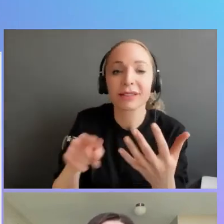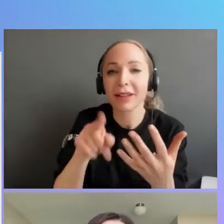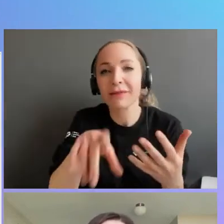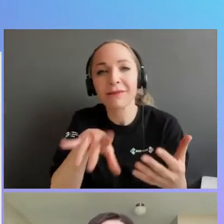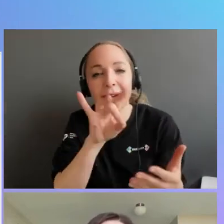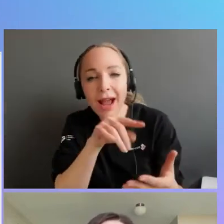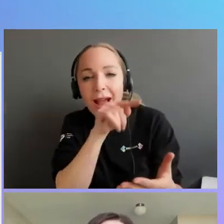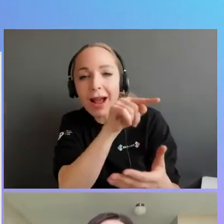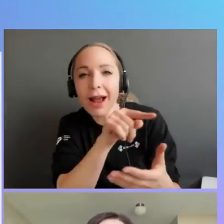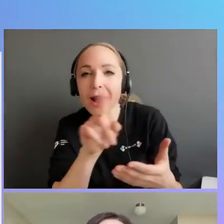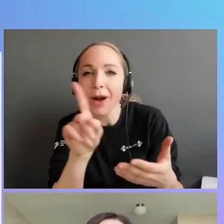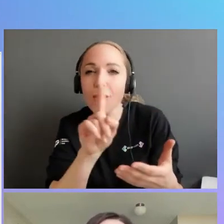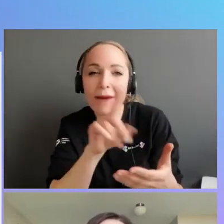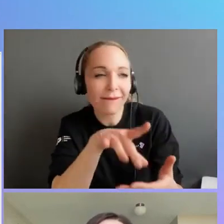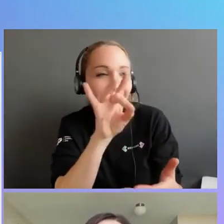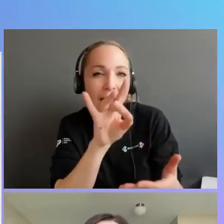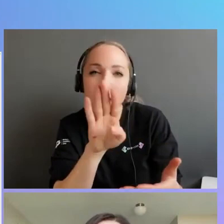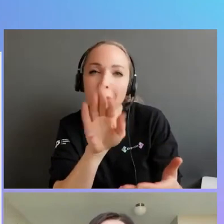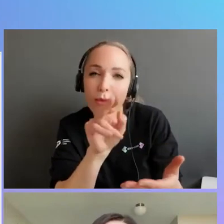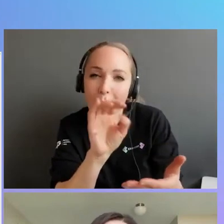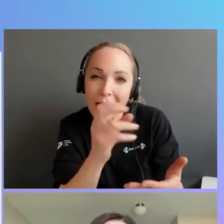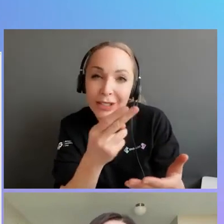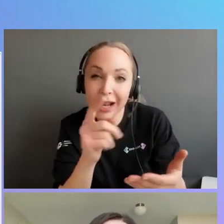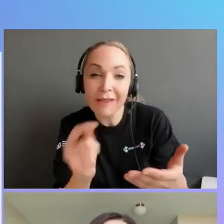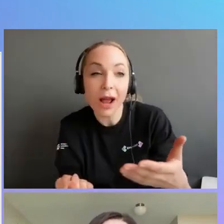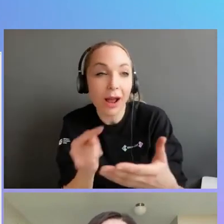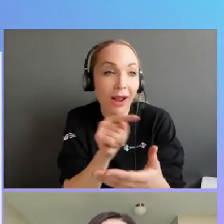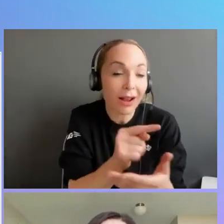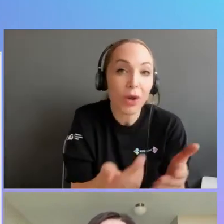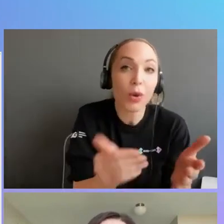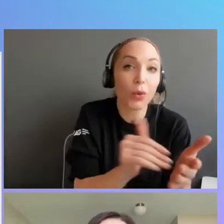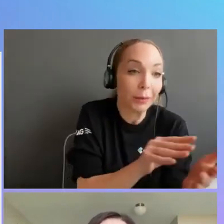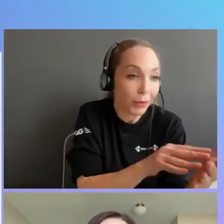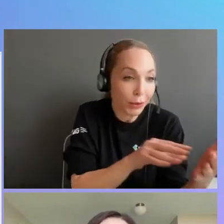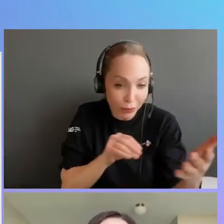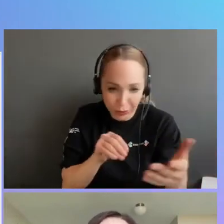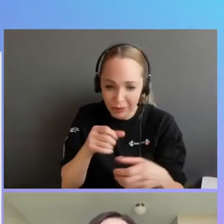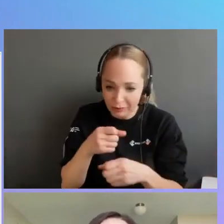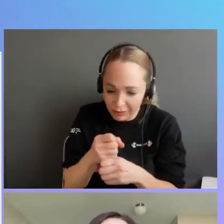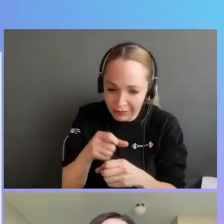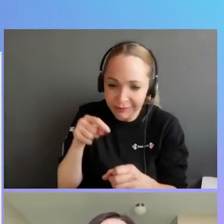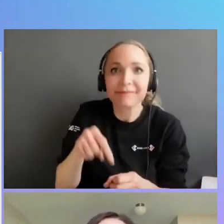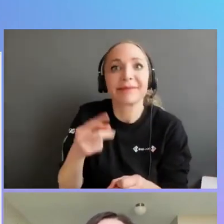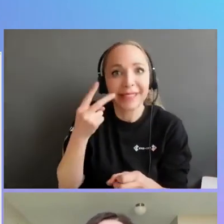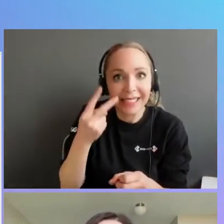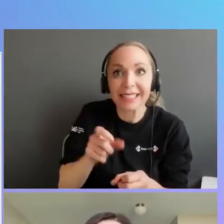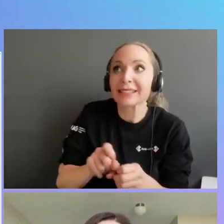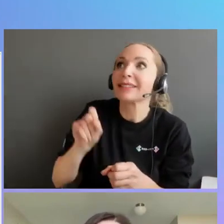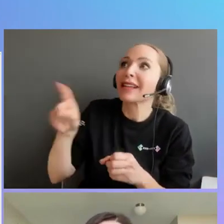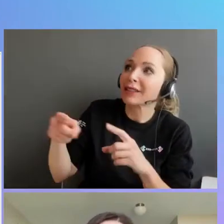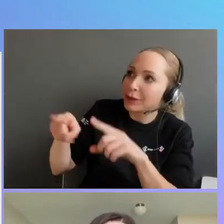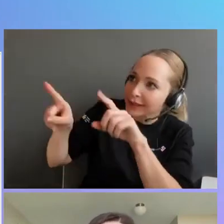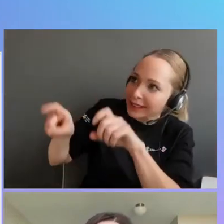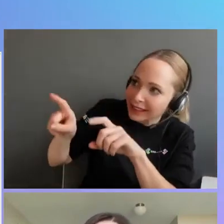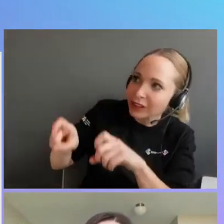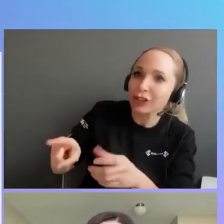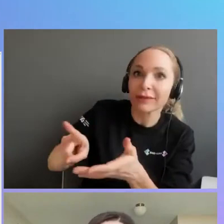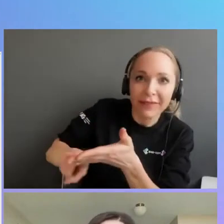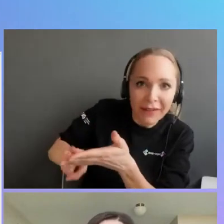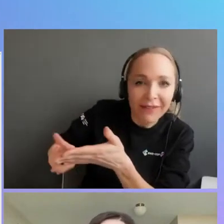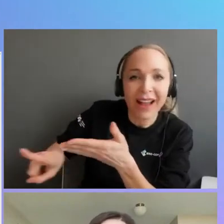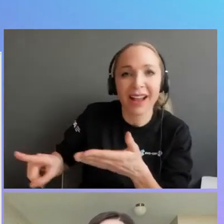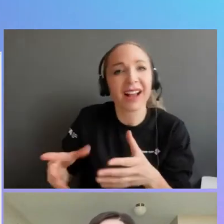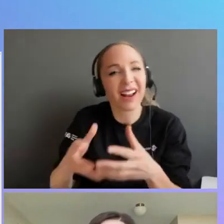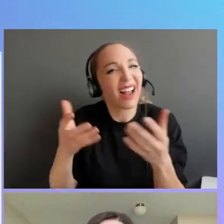got to reproduce the issue, fix the issue, and then send it back to your tester, possibly to verify. And it's a lot of context switching. You might be working on